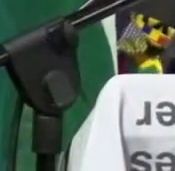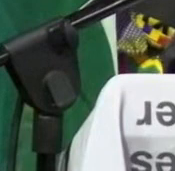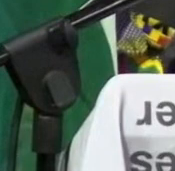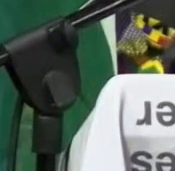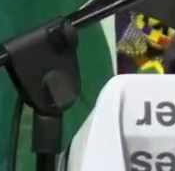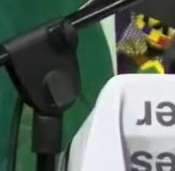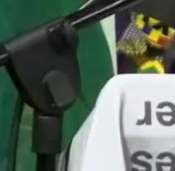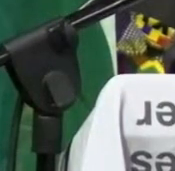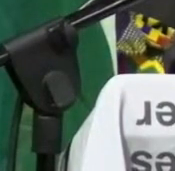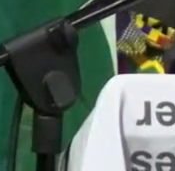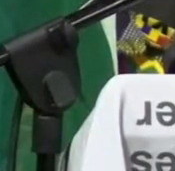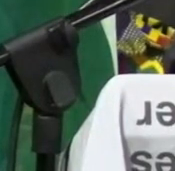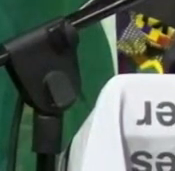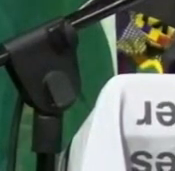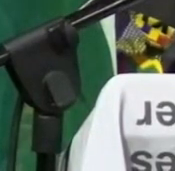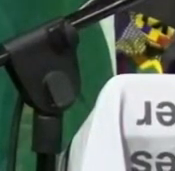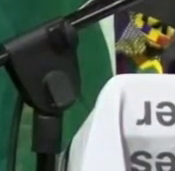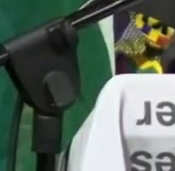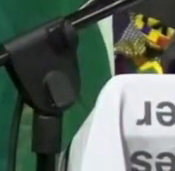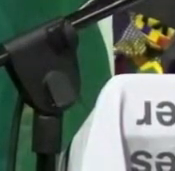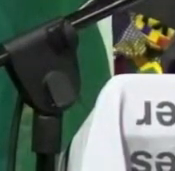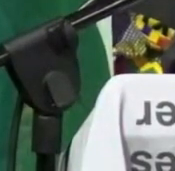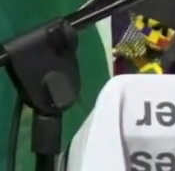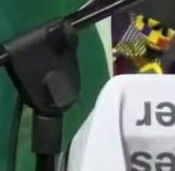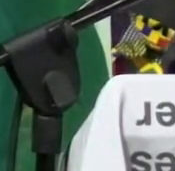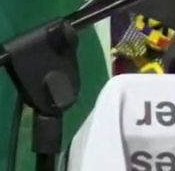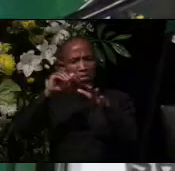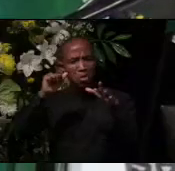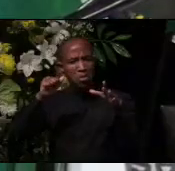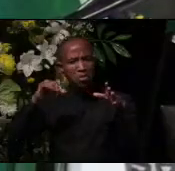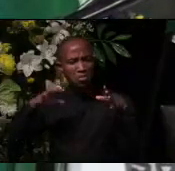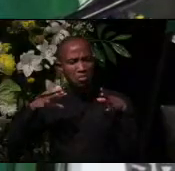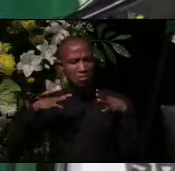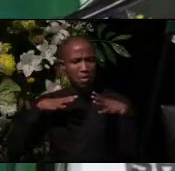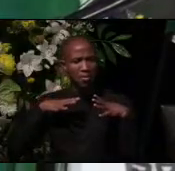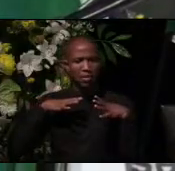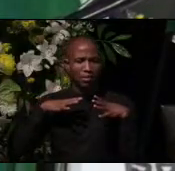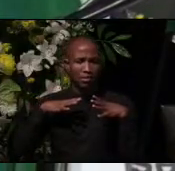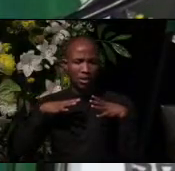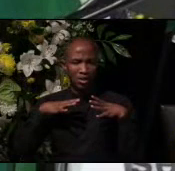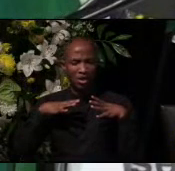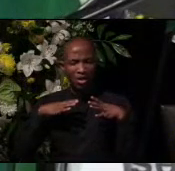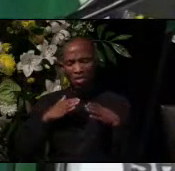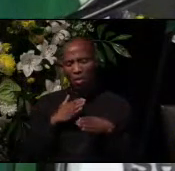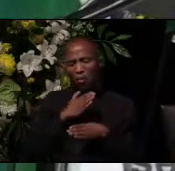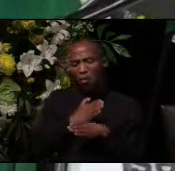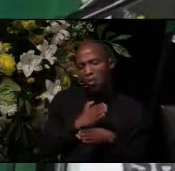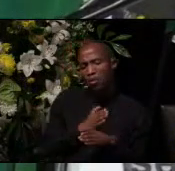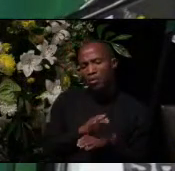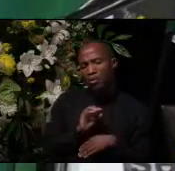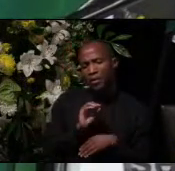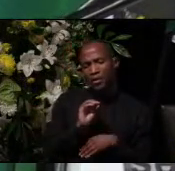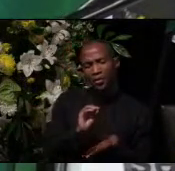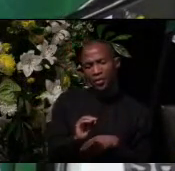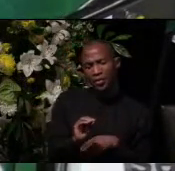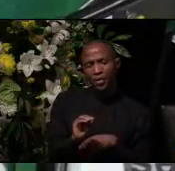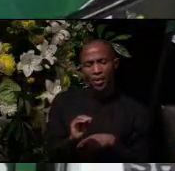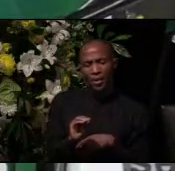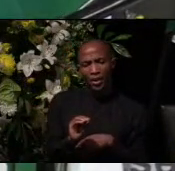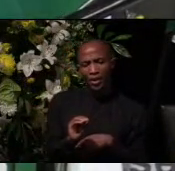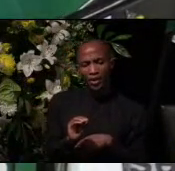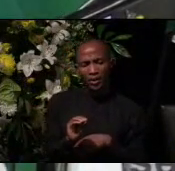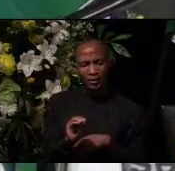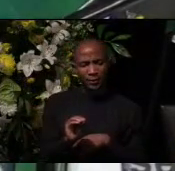top the very wealthy and the upper middle class can they make a